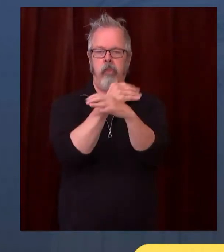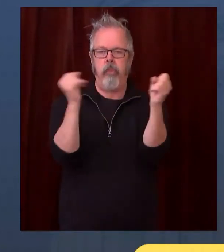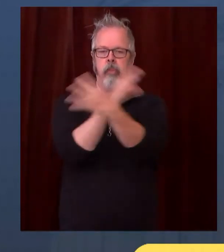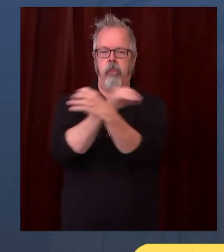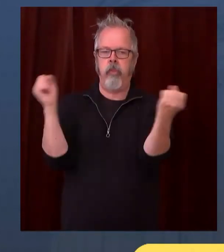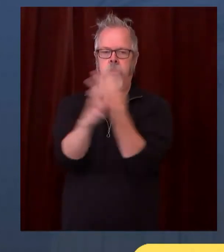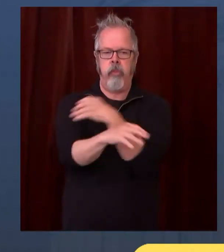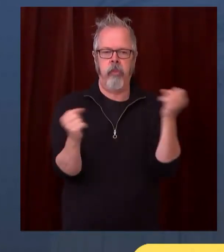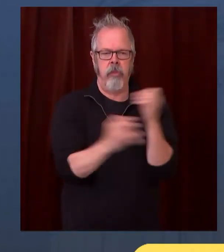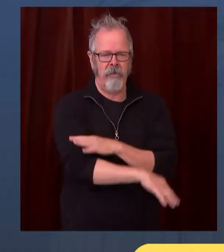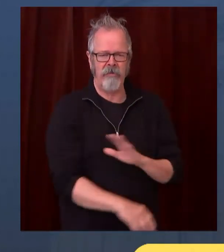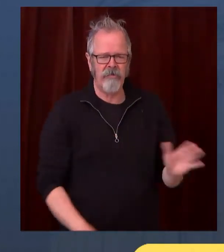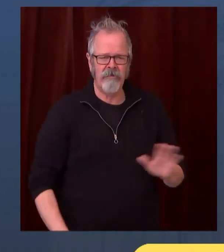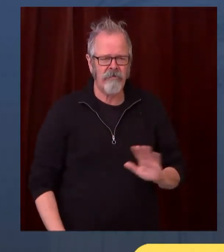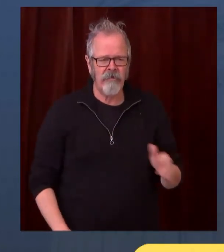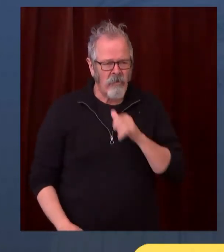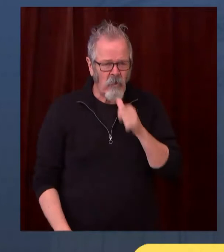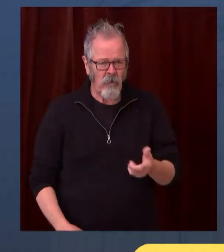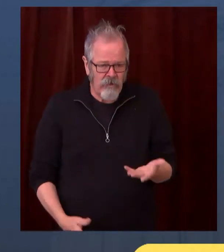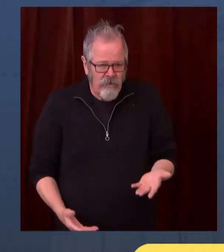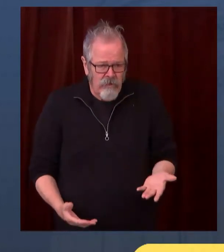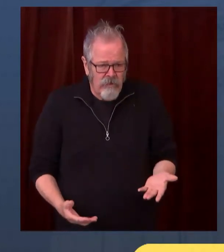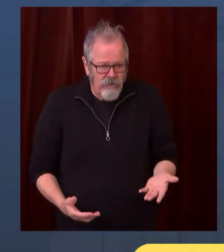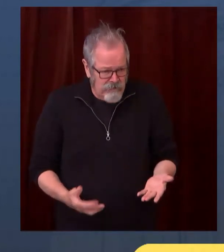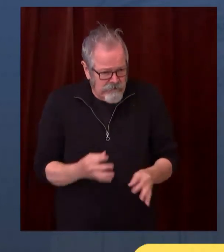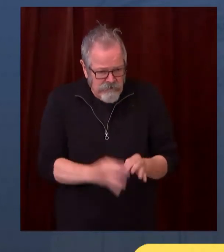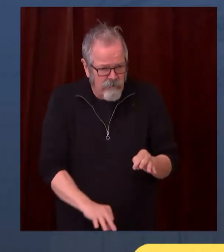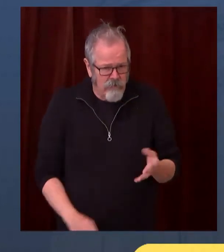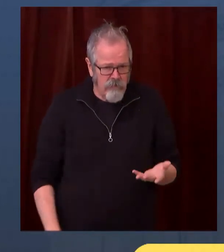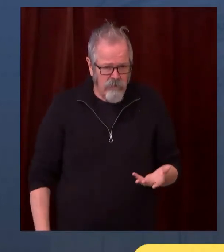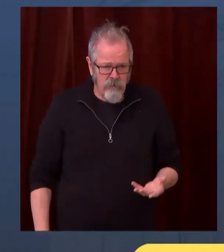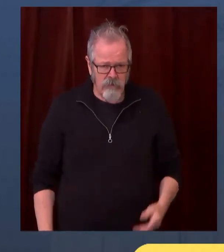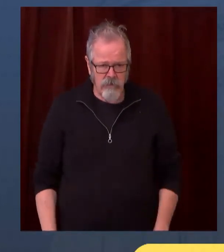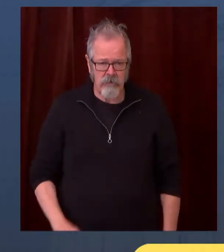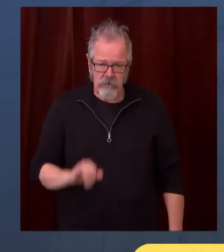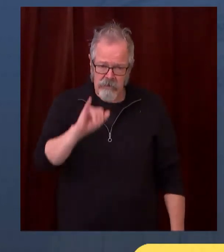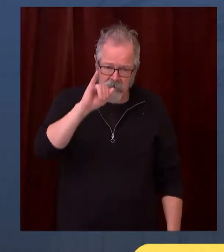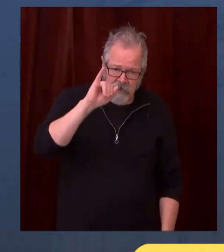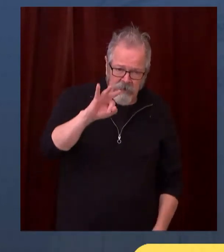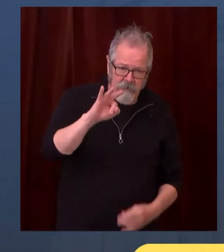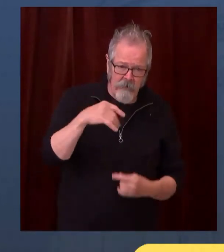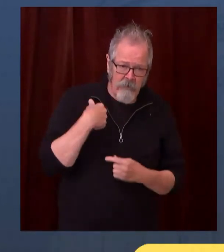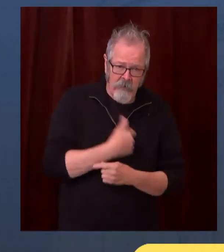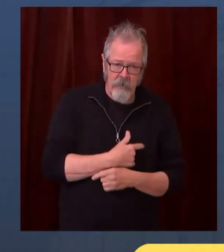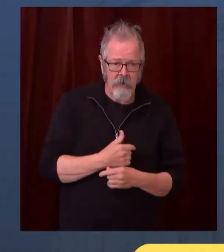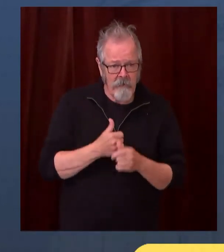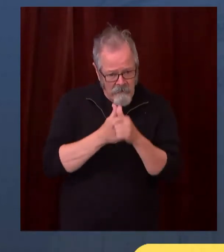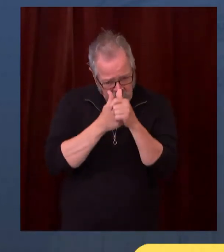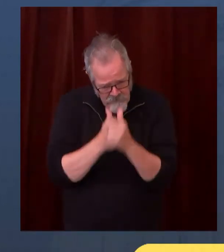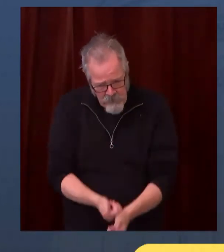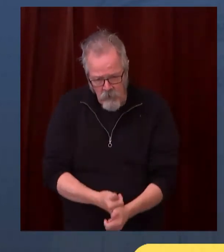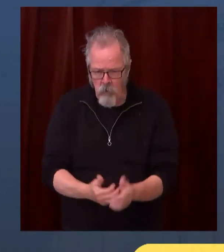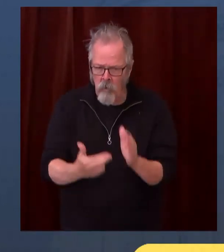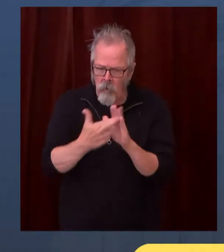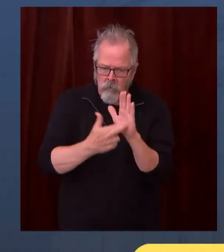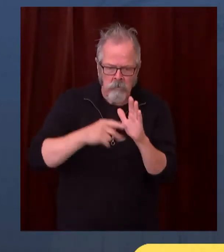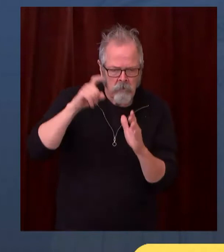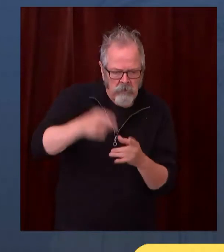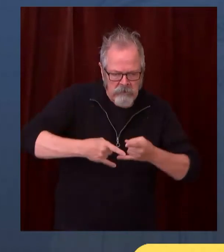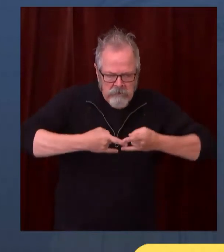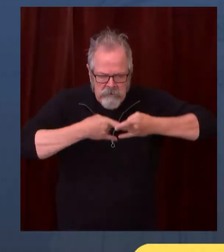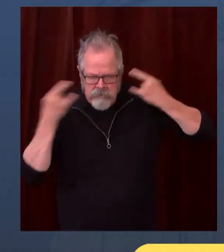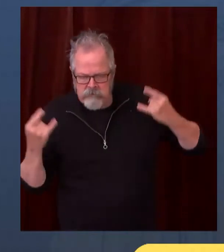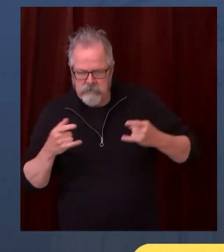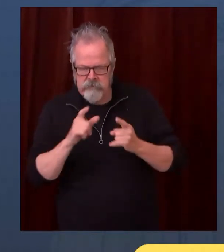simply avoid conditions where we cause transmission. And all of us can play a role in that. And the more of us who are part of that